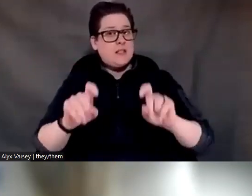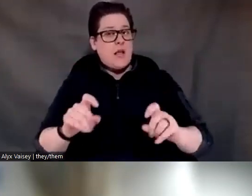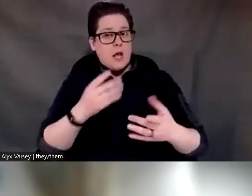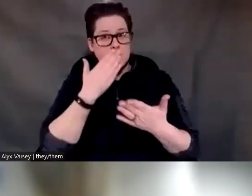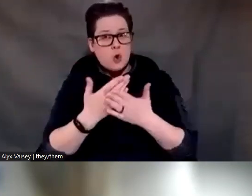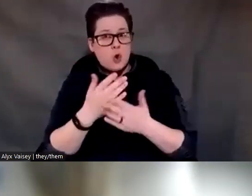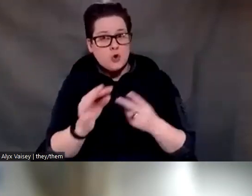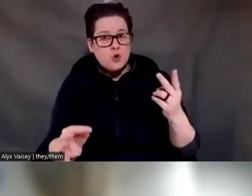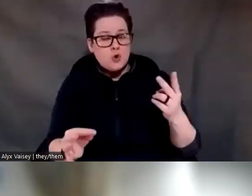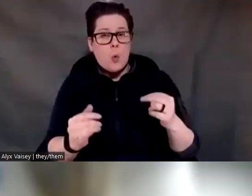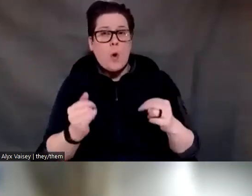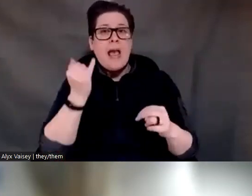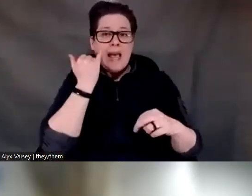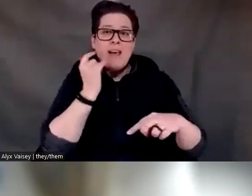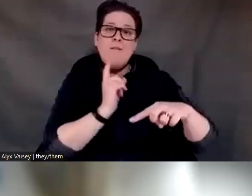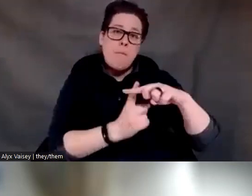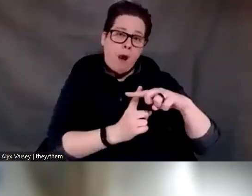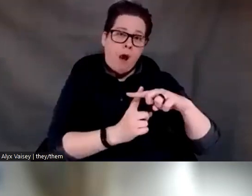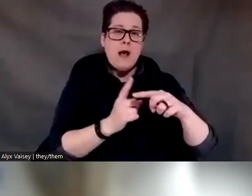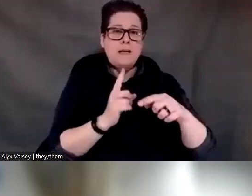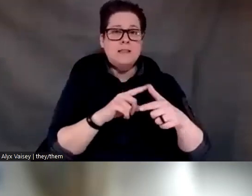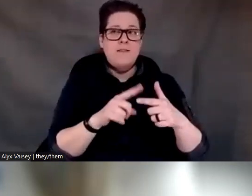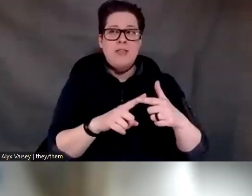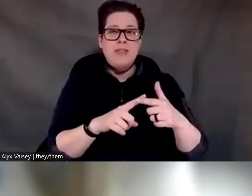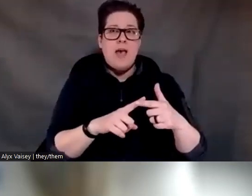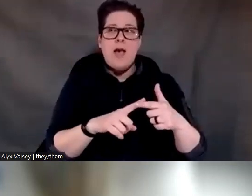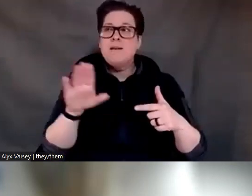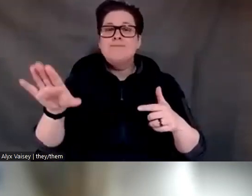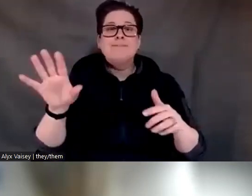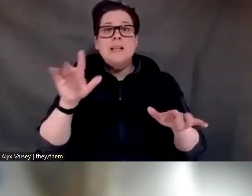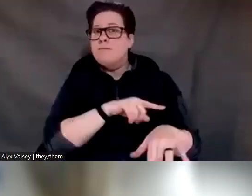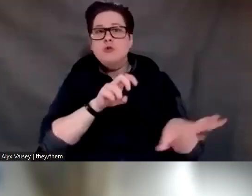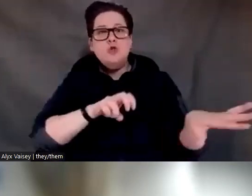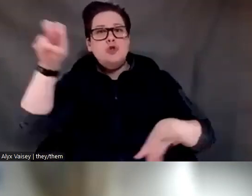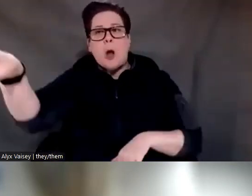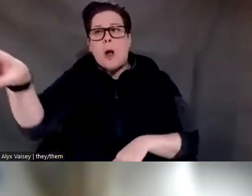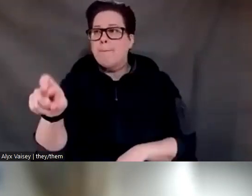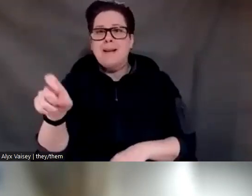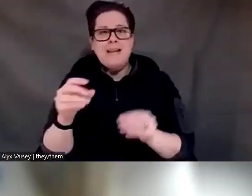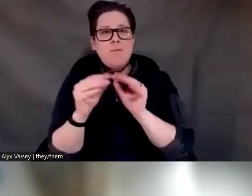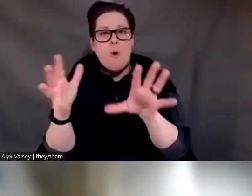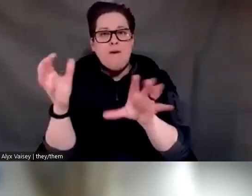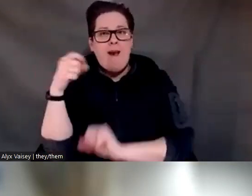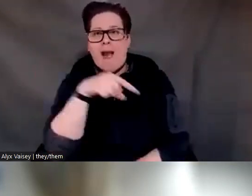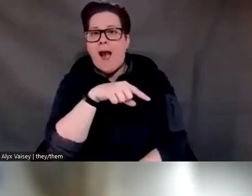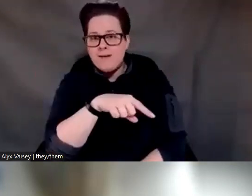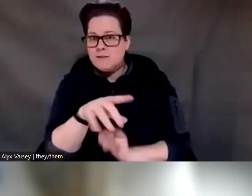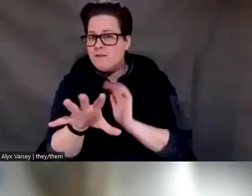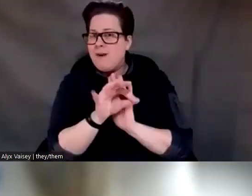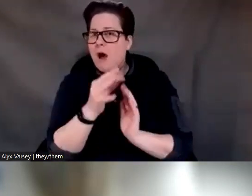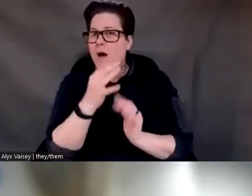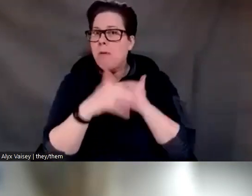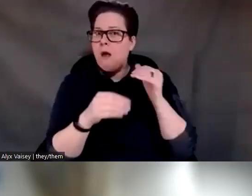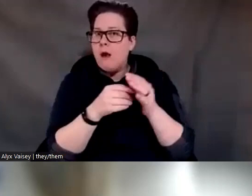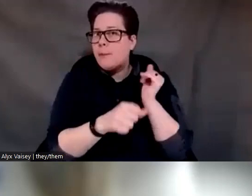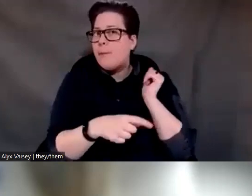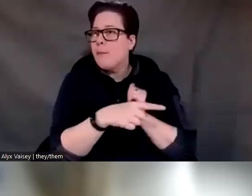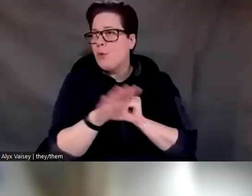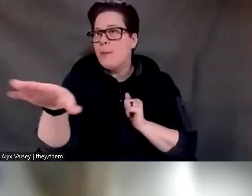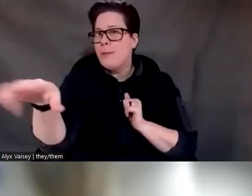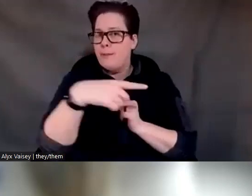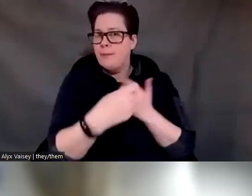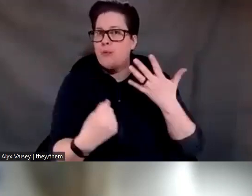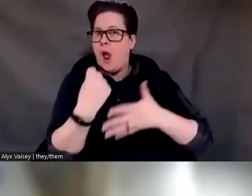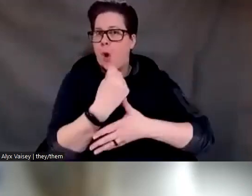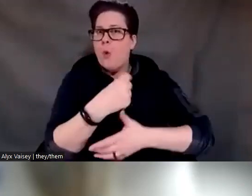were positive, could help kind of shortcut to the colonoscopy, because there are some kind of priority columns for how